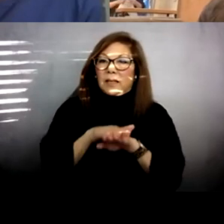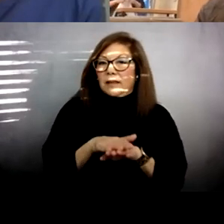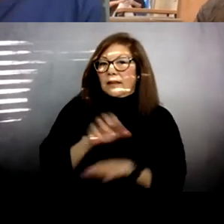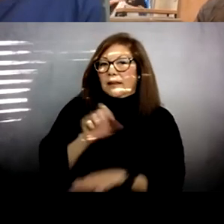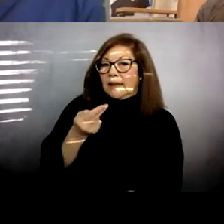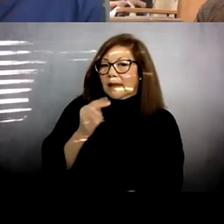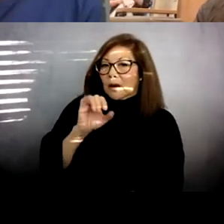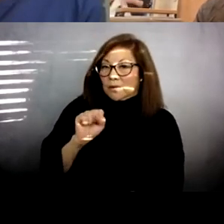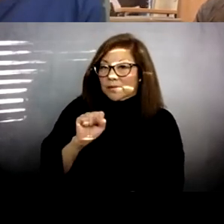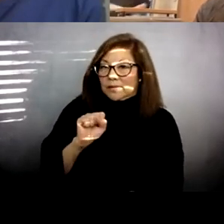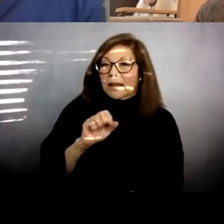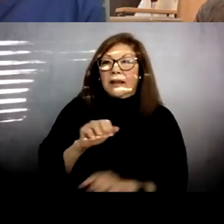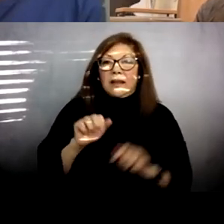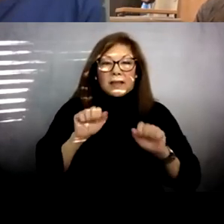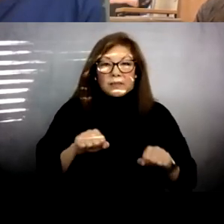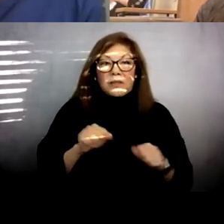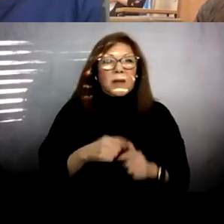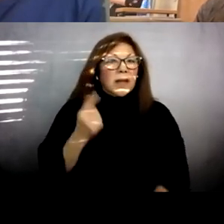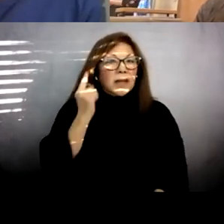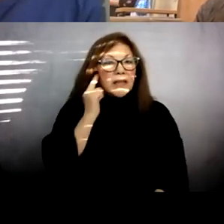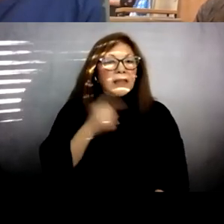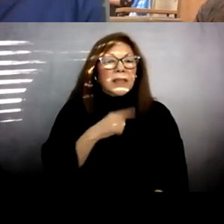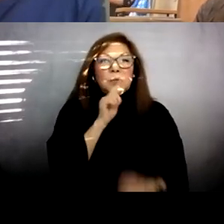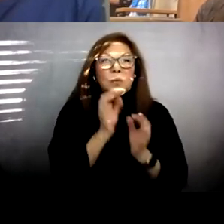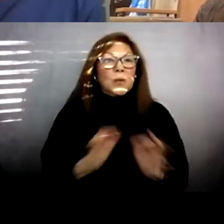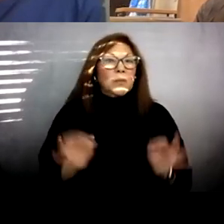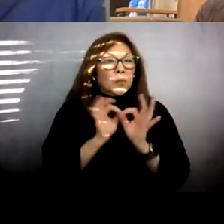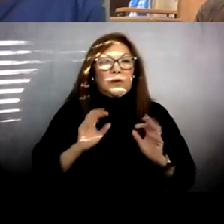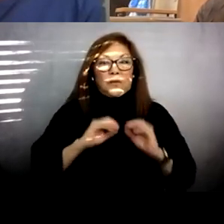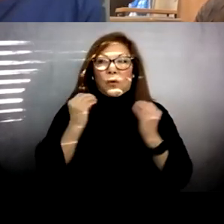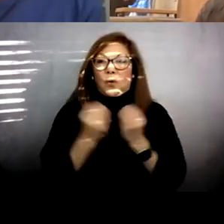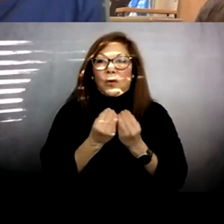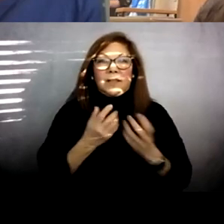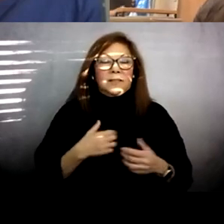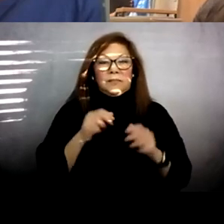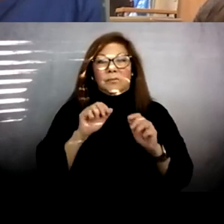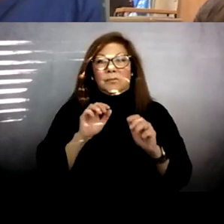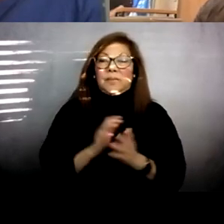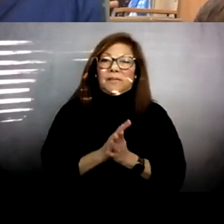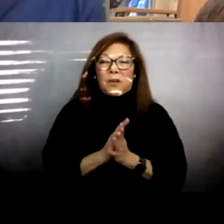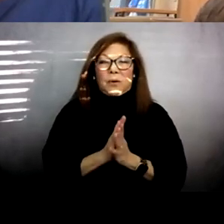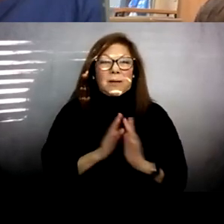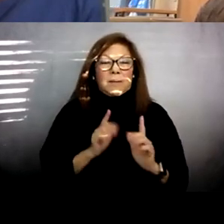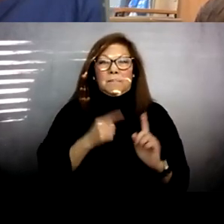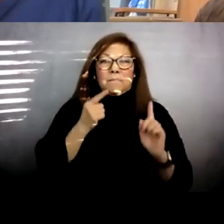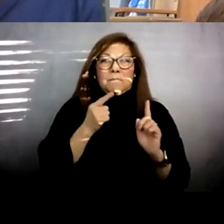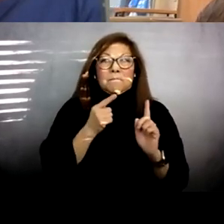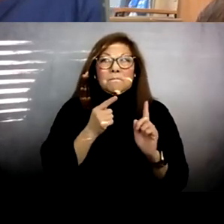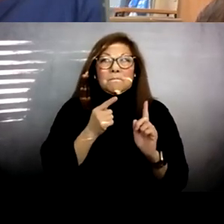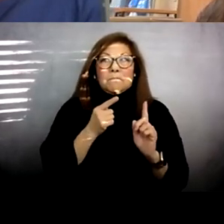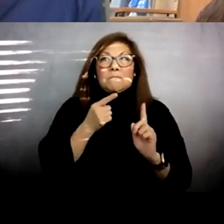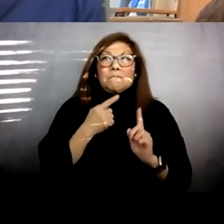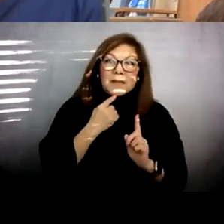possible. And I think it's really important for organizations to be deliberate and intentional about that.